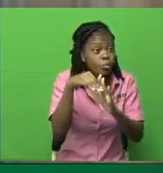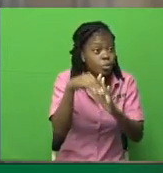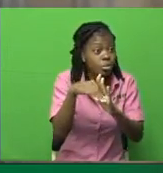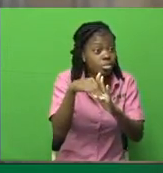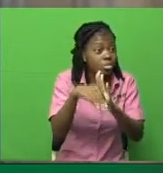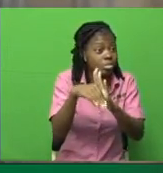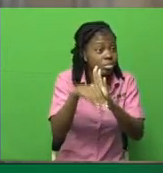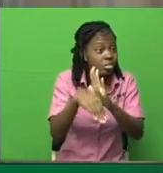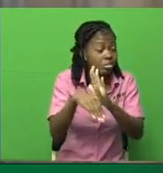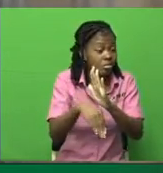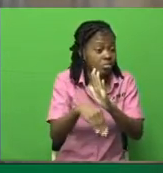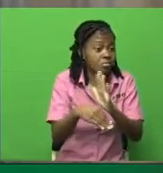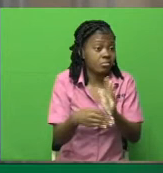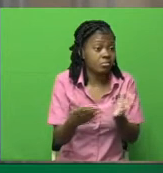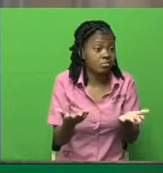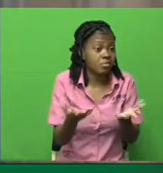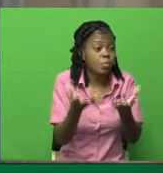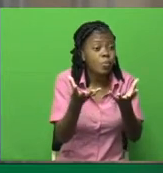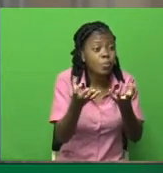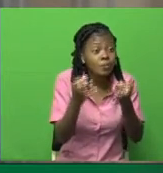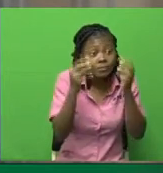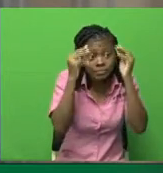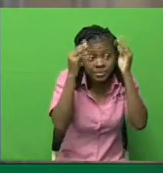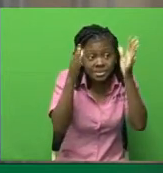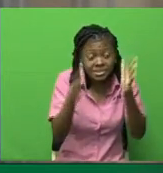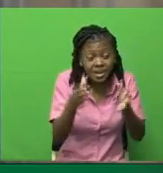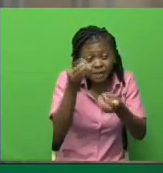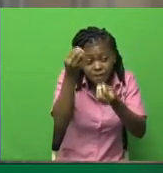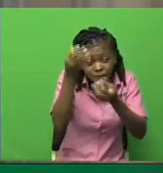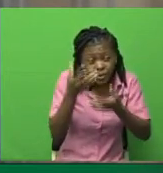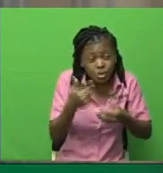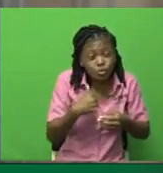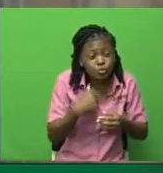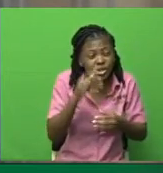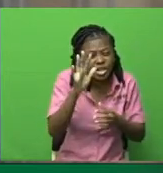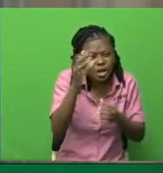figure quoted if you'll give us a source of that detail